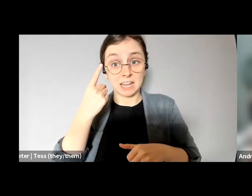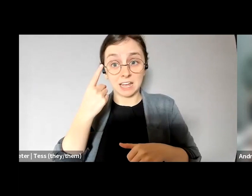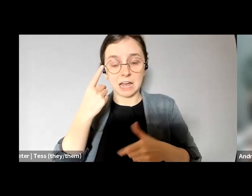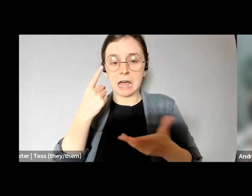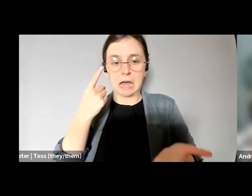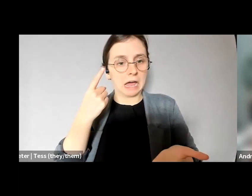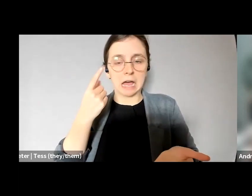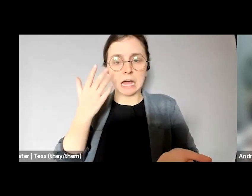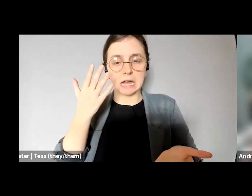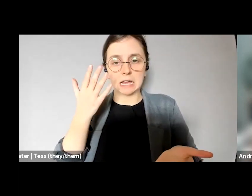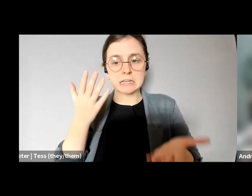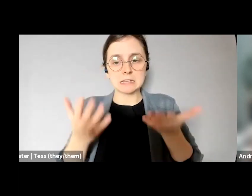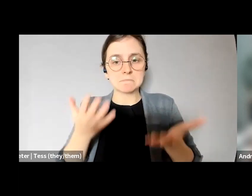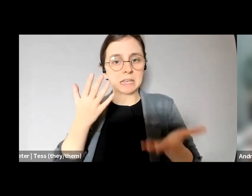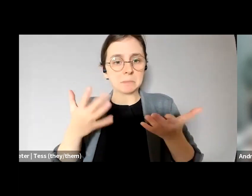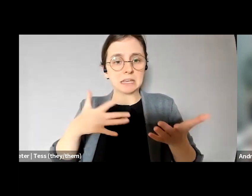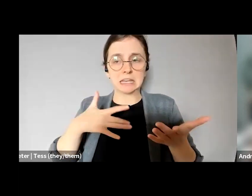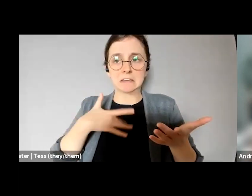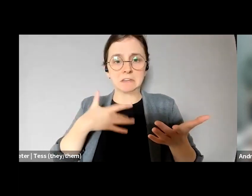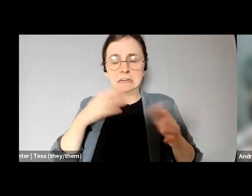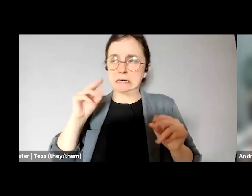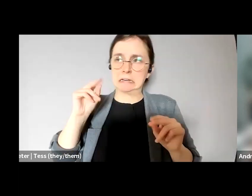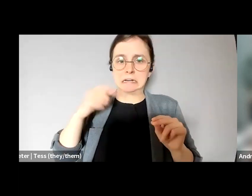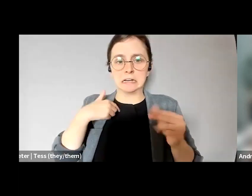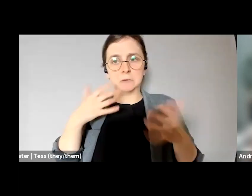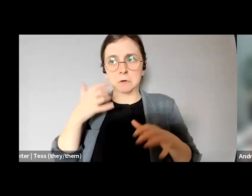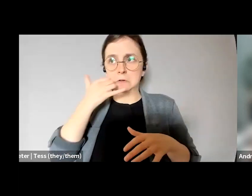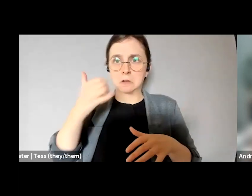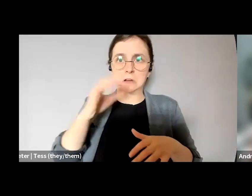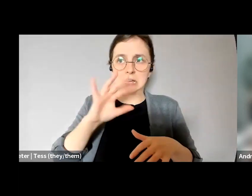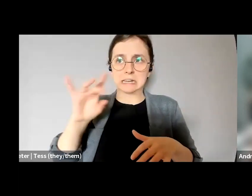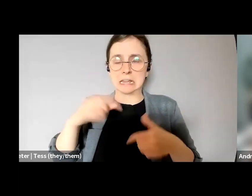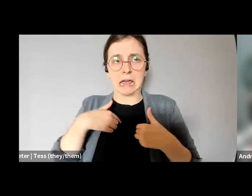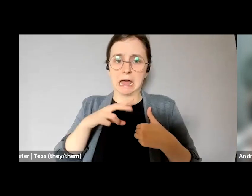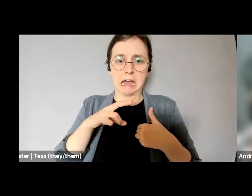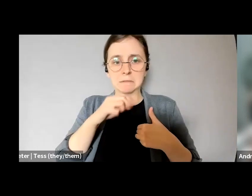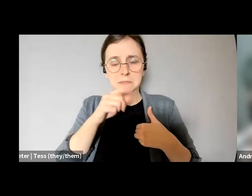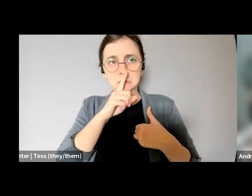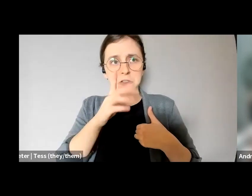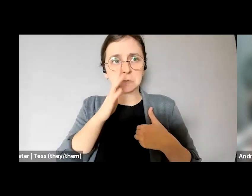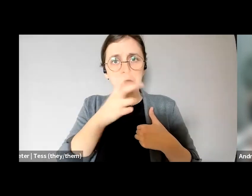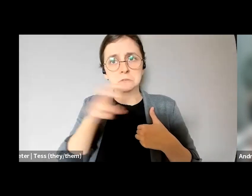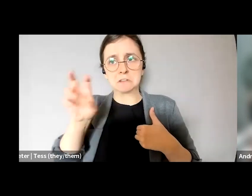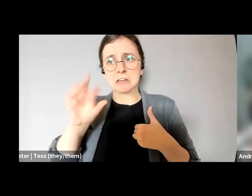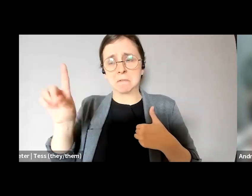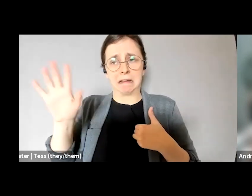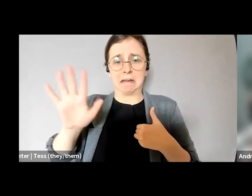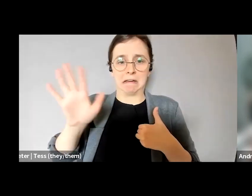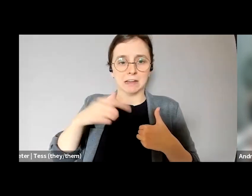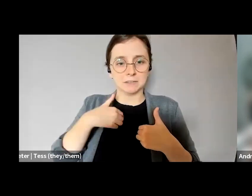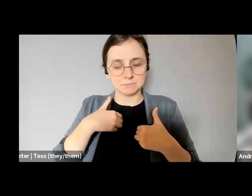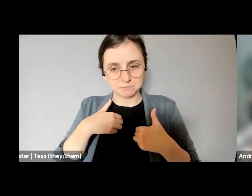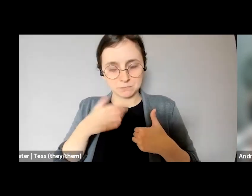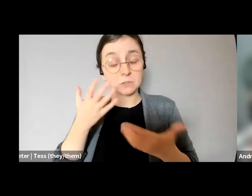might be resistant to calling 988, just as they might be resistant to calling 911. There might also